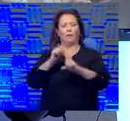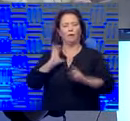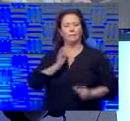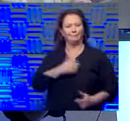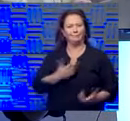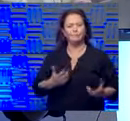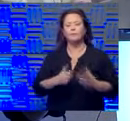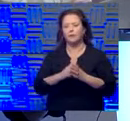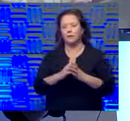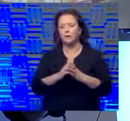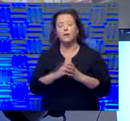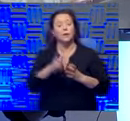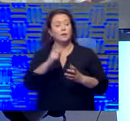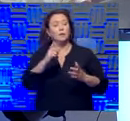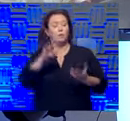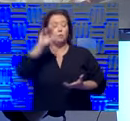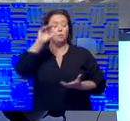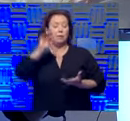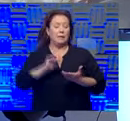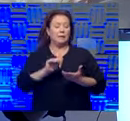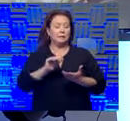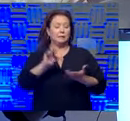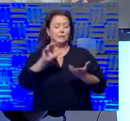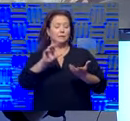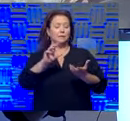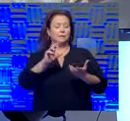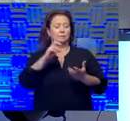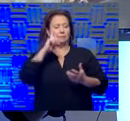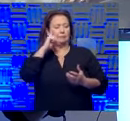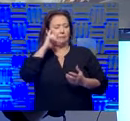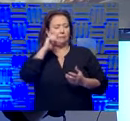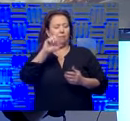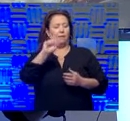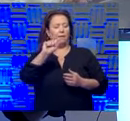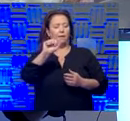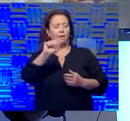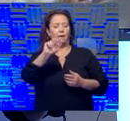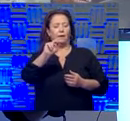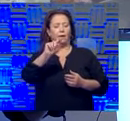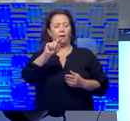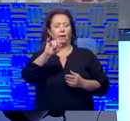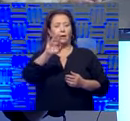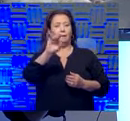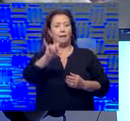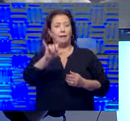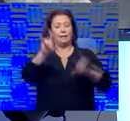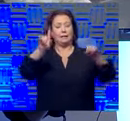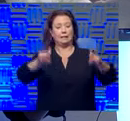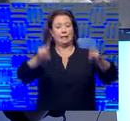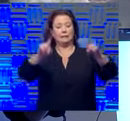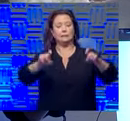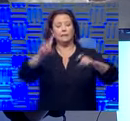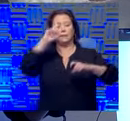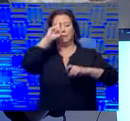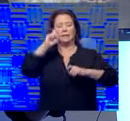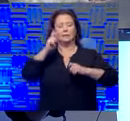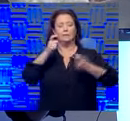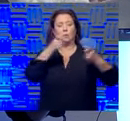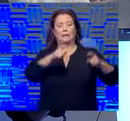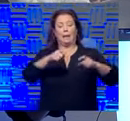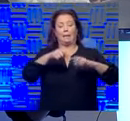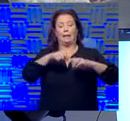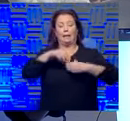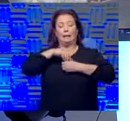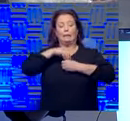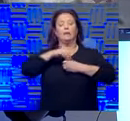little skeptical, although less than we were, about the antibody testing, in part because of what we think is the underlying prevalence of COVID-19